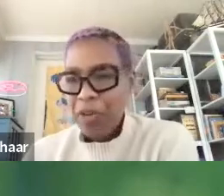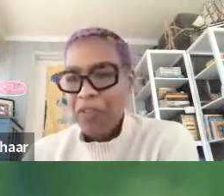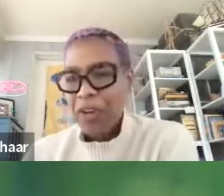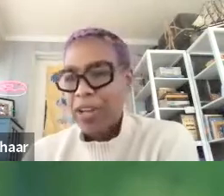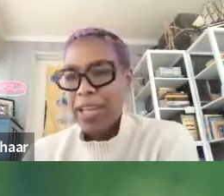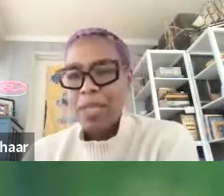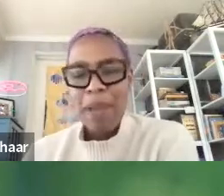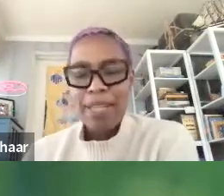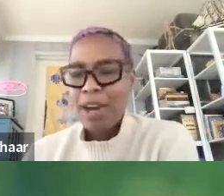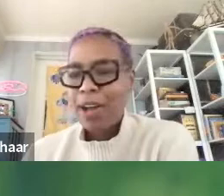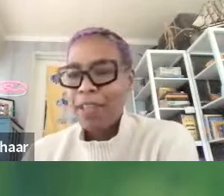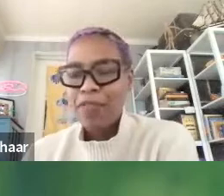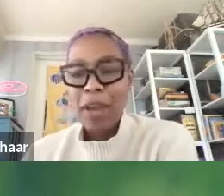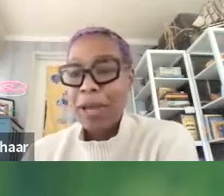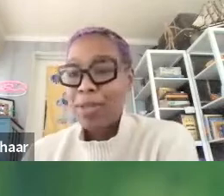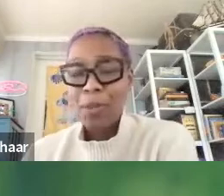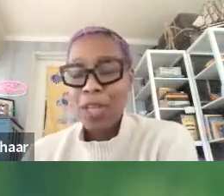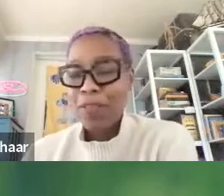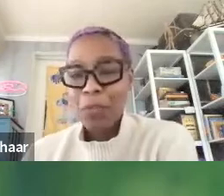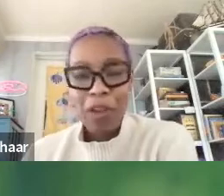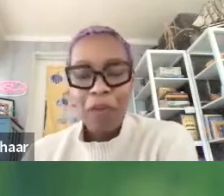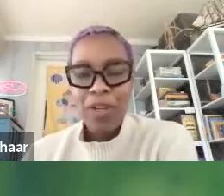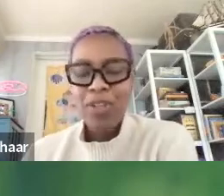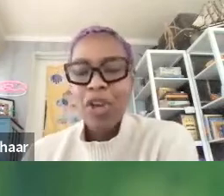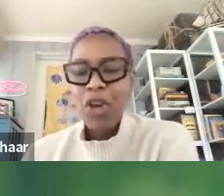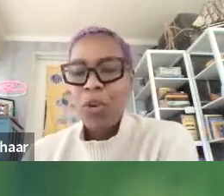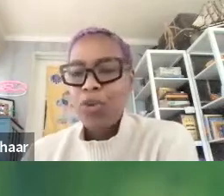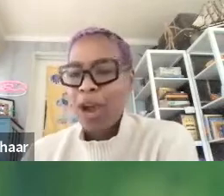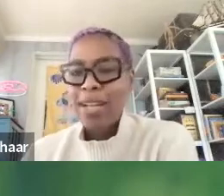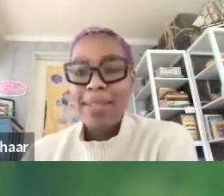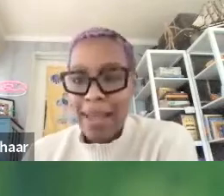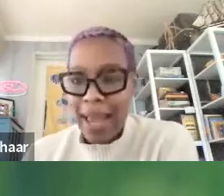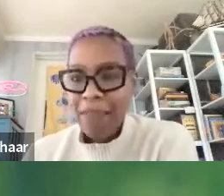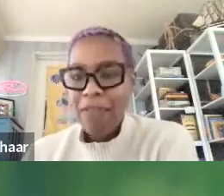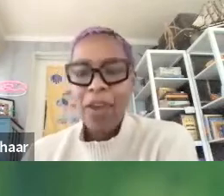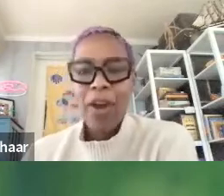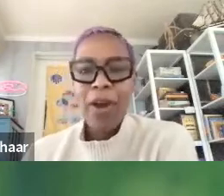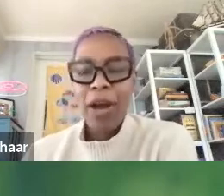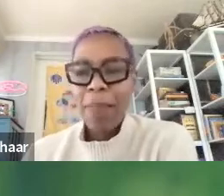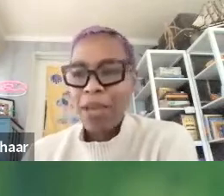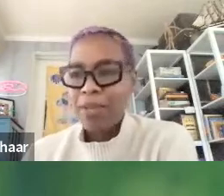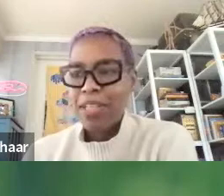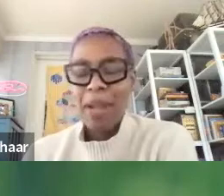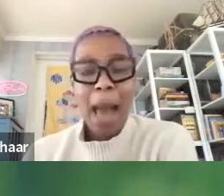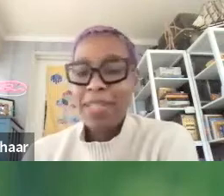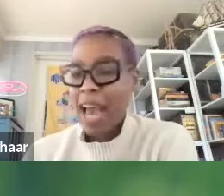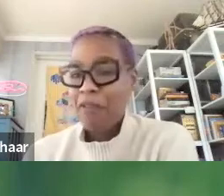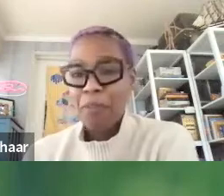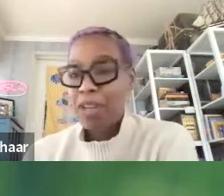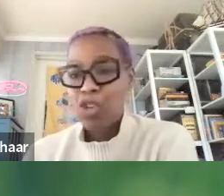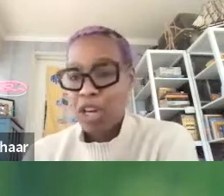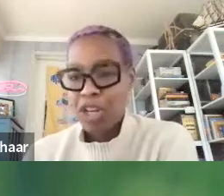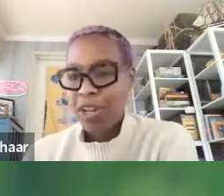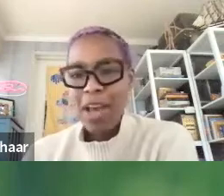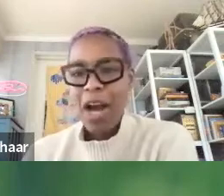don't know, Fern Gully is based on these fairies who live in the rainforest, who try to save their ecosystem and habitat from